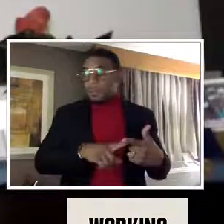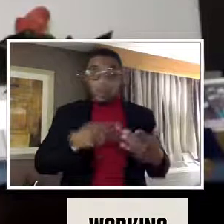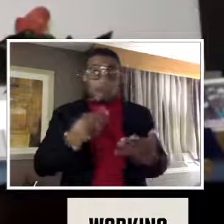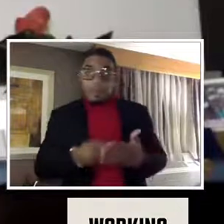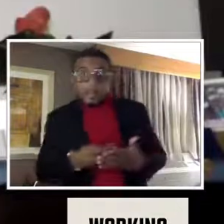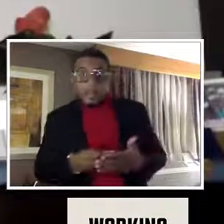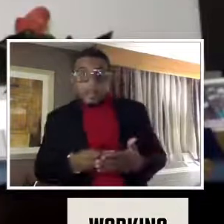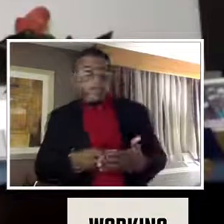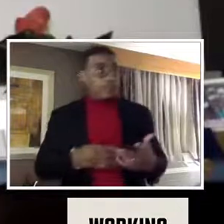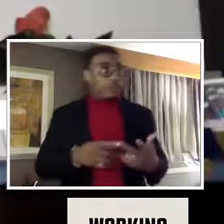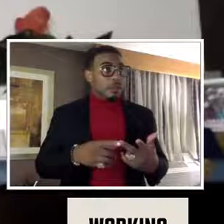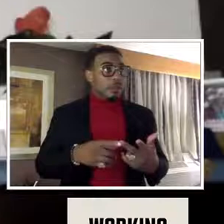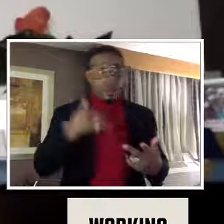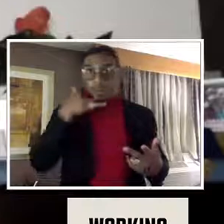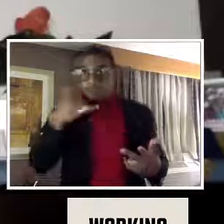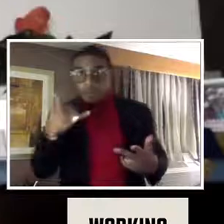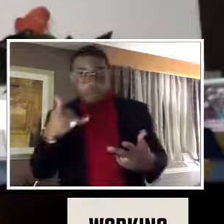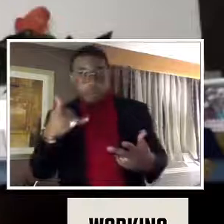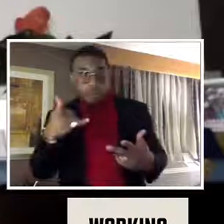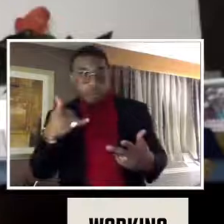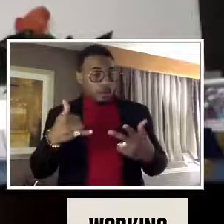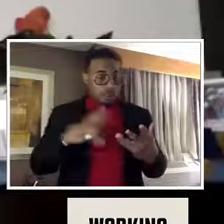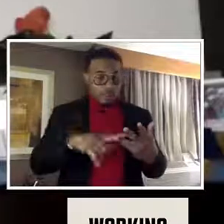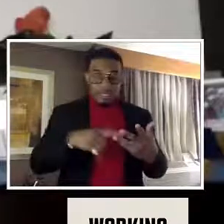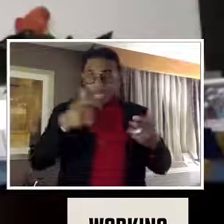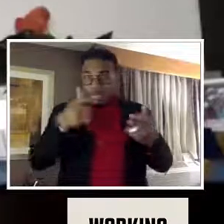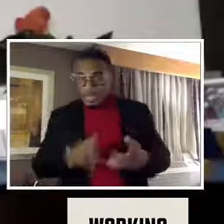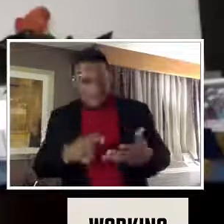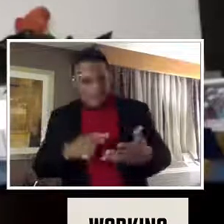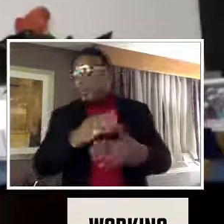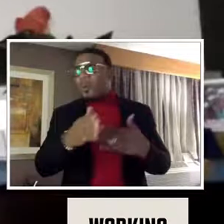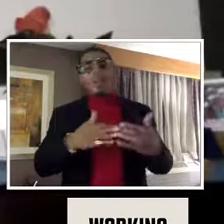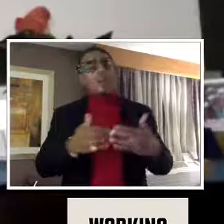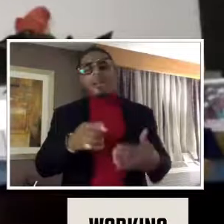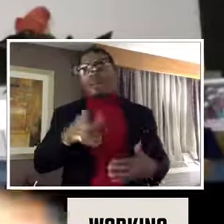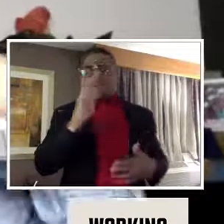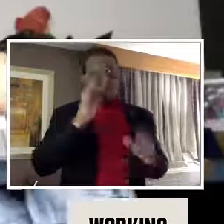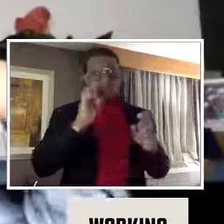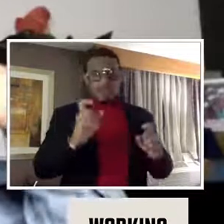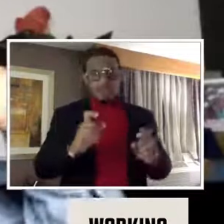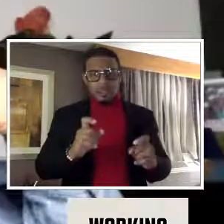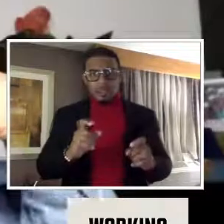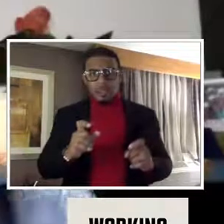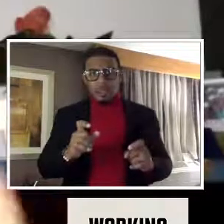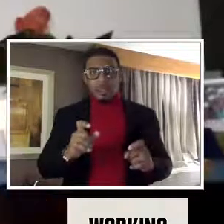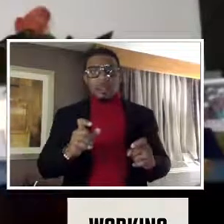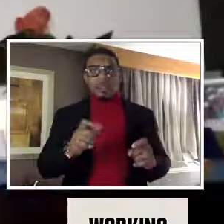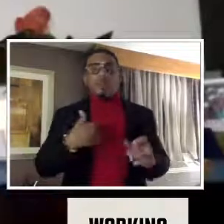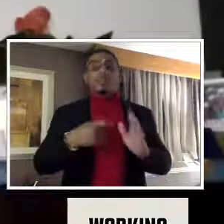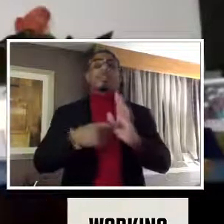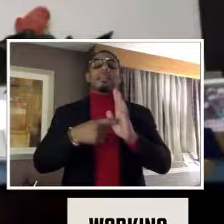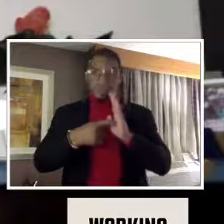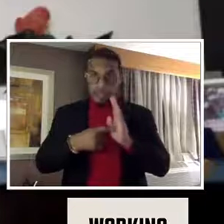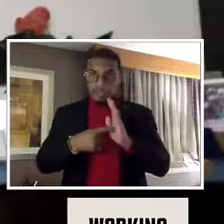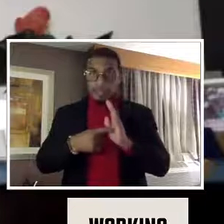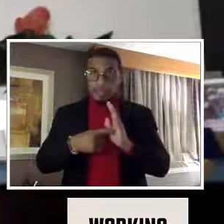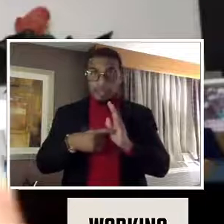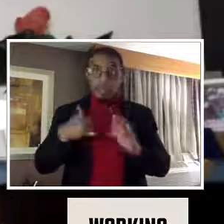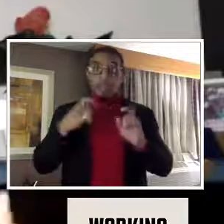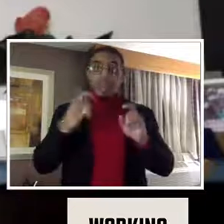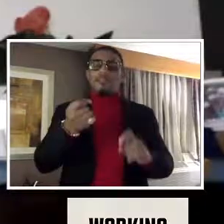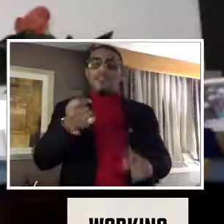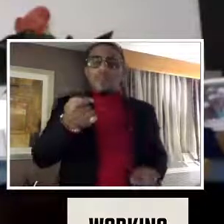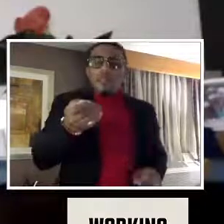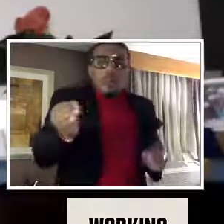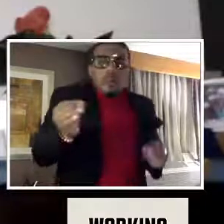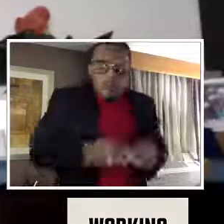money, if that was a phone bank, if that was a text bank, whatever you're going to give, we're demanding that we give a